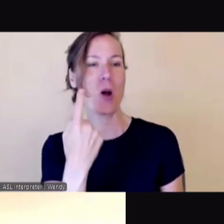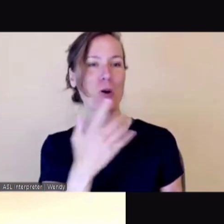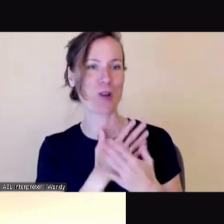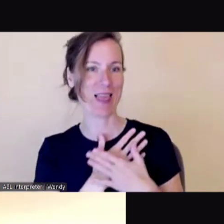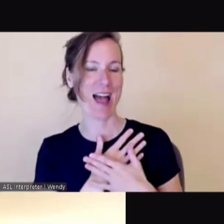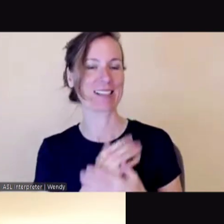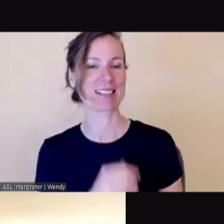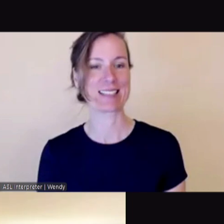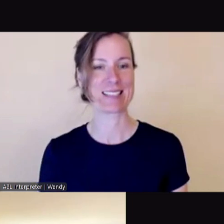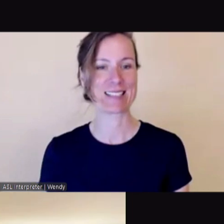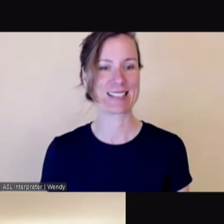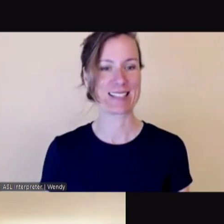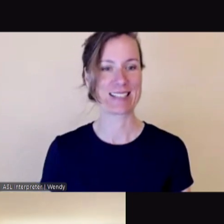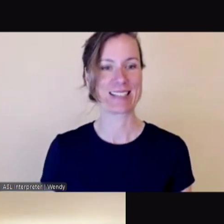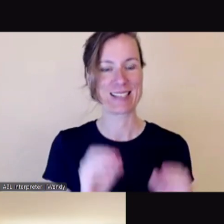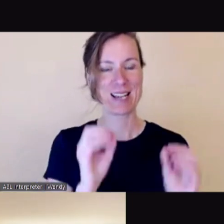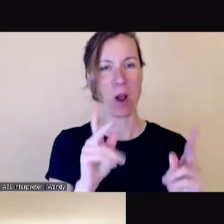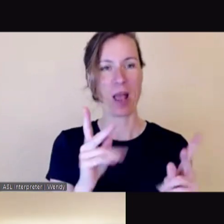good night.